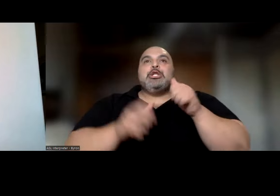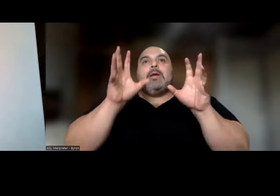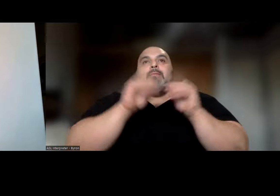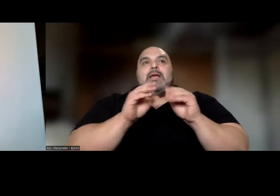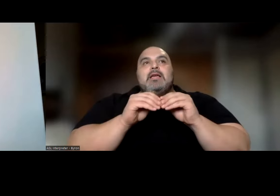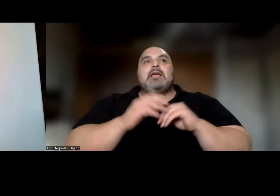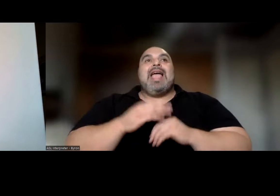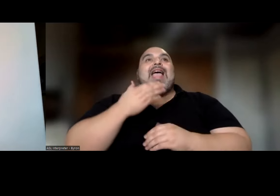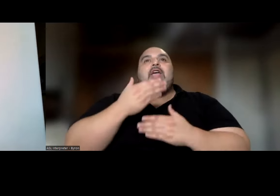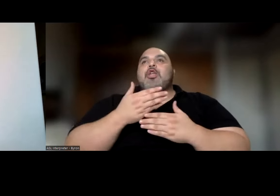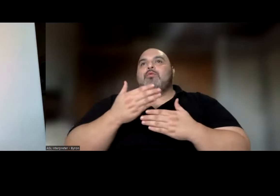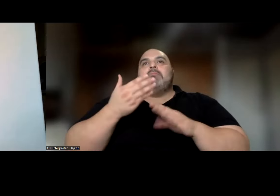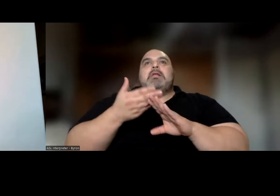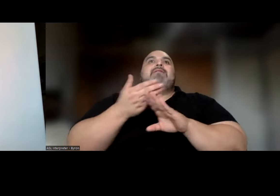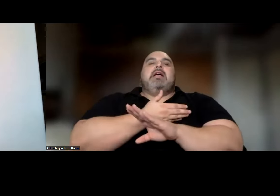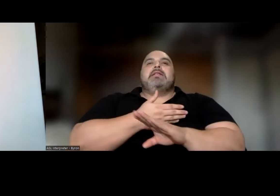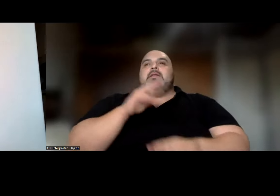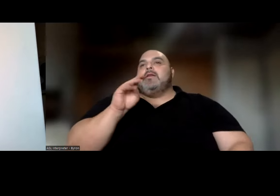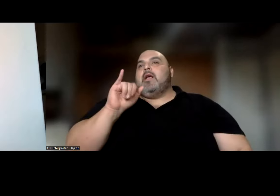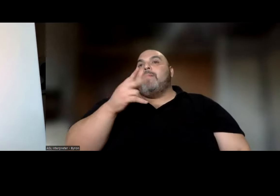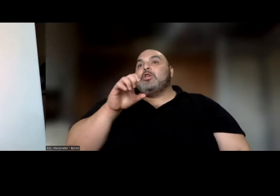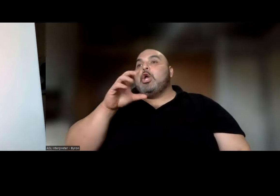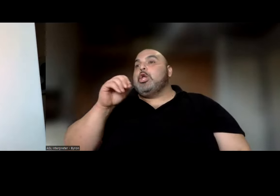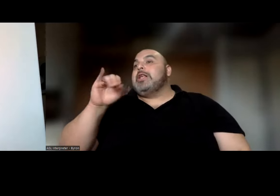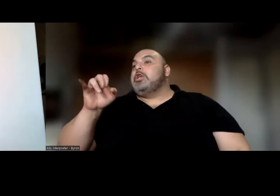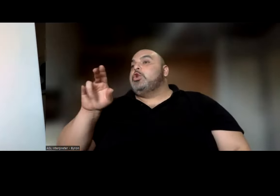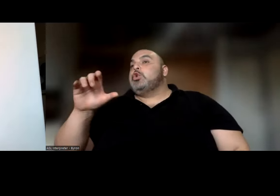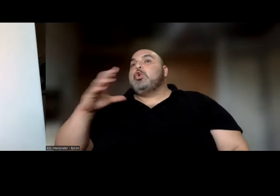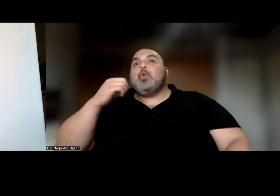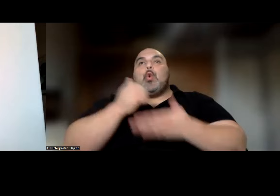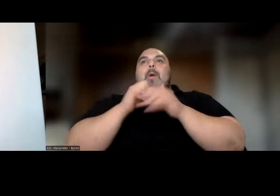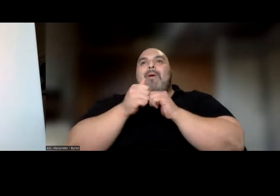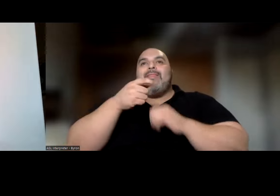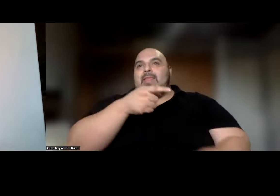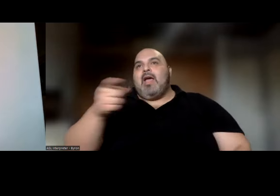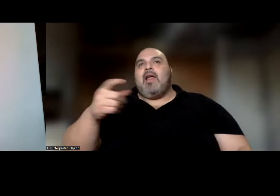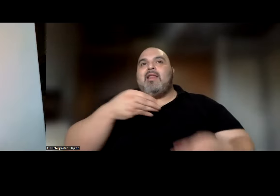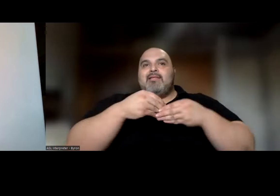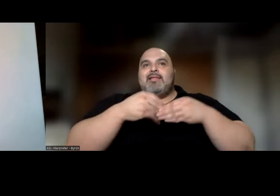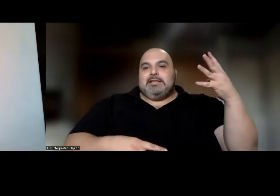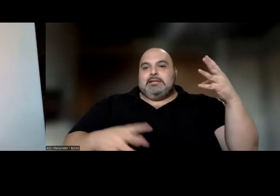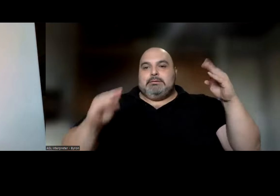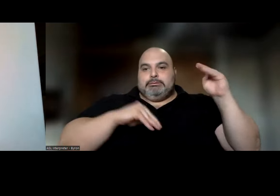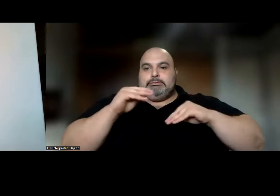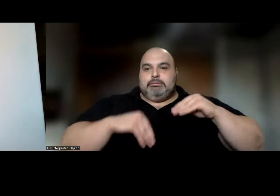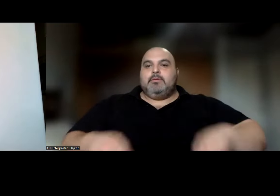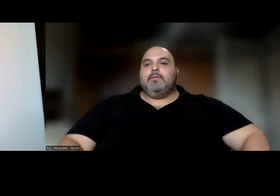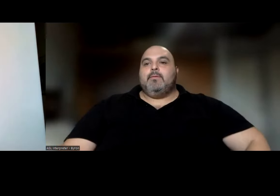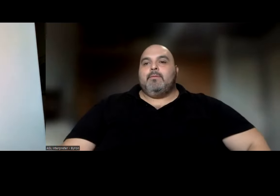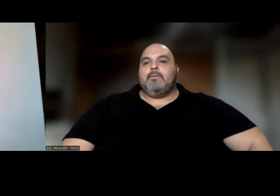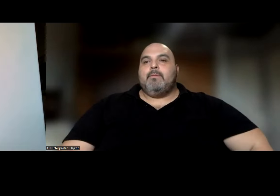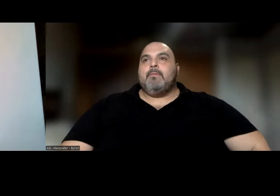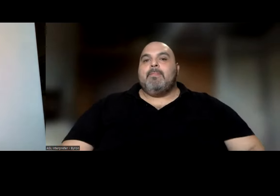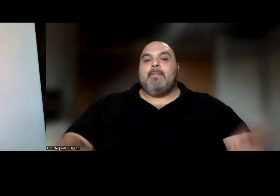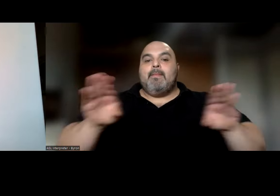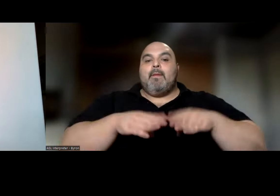thanks in advance to Michelle and Julie who help put that list together. So I'll open it up for